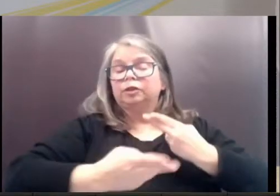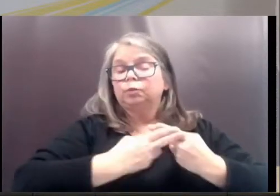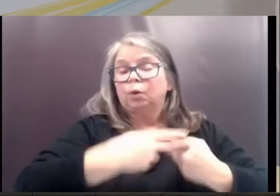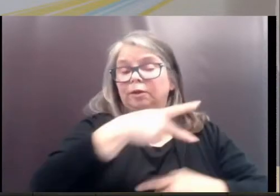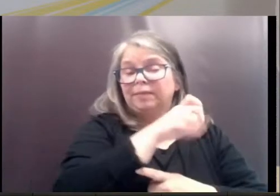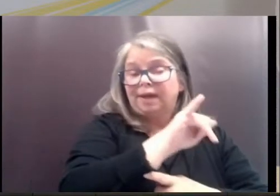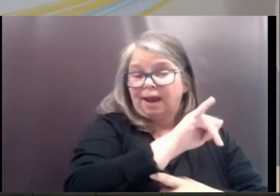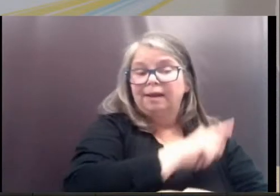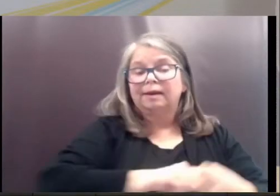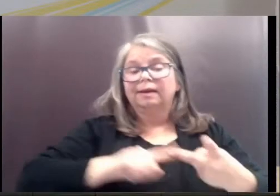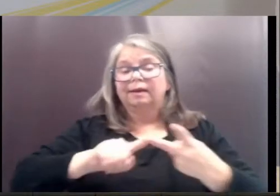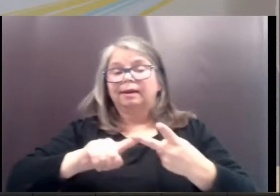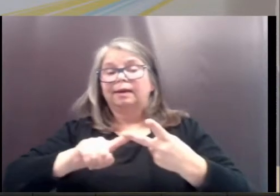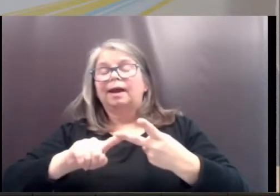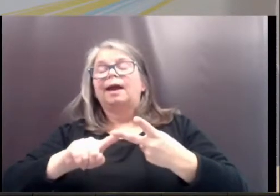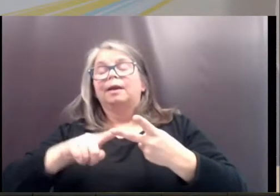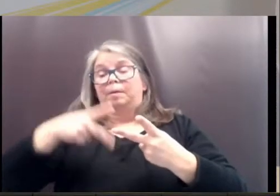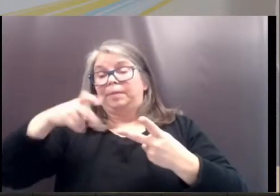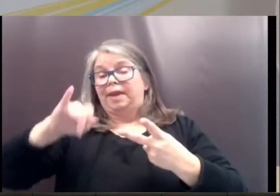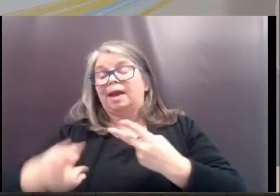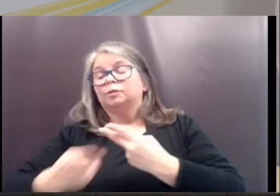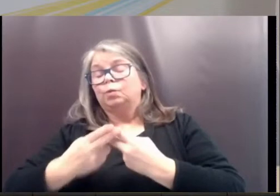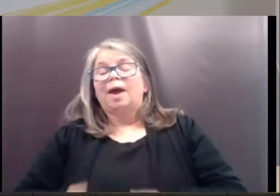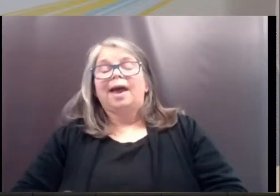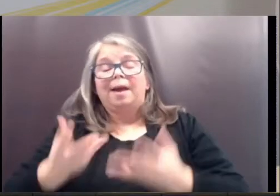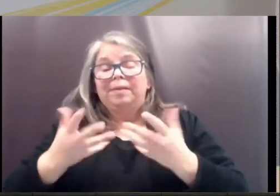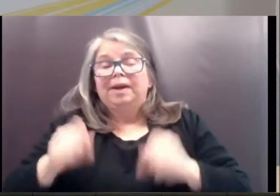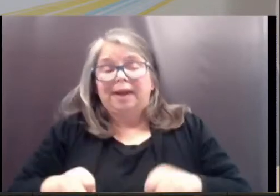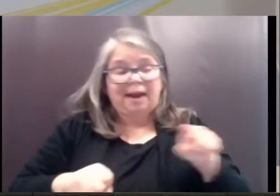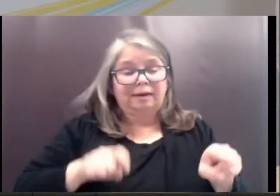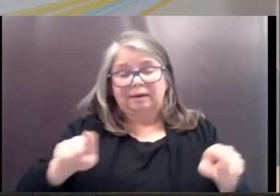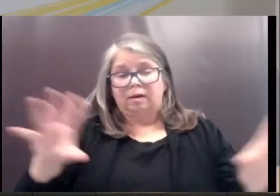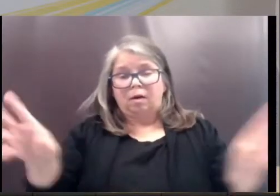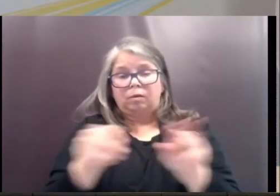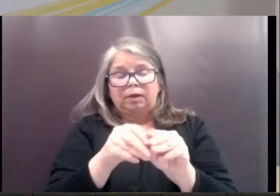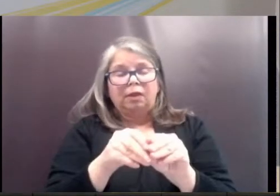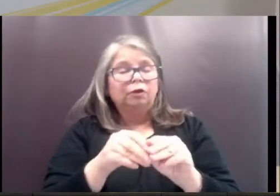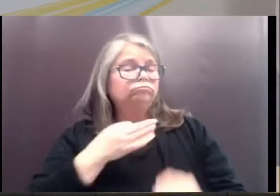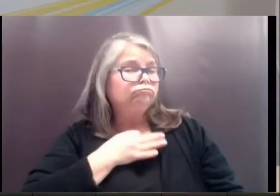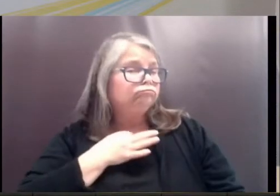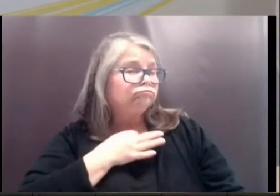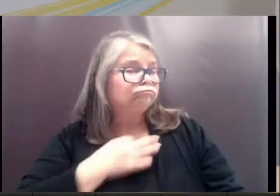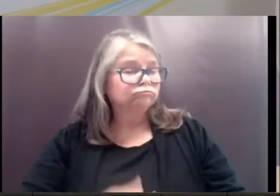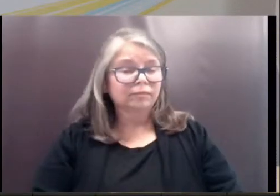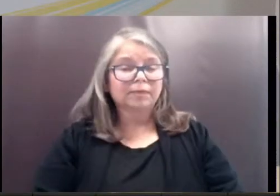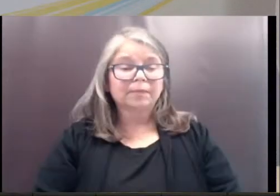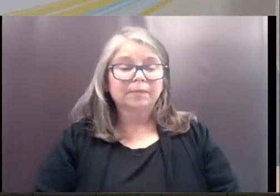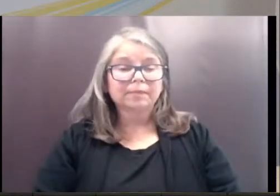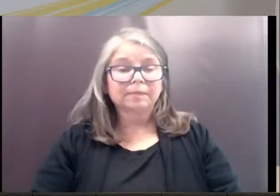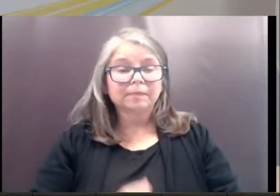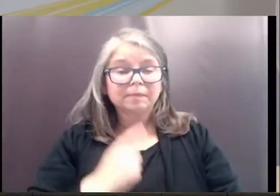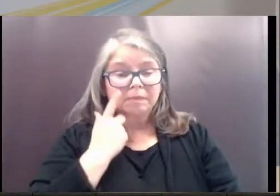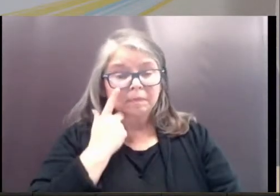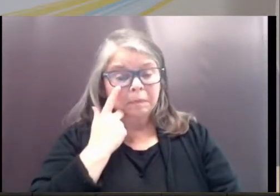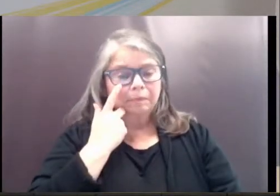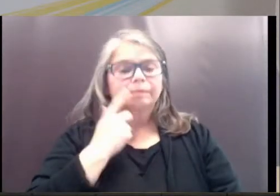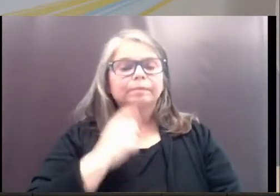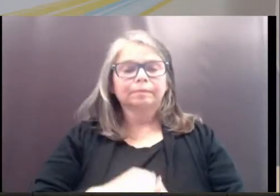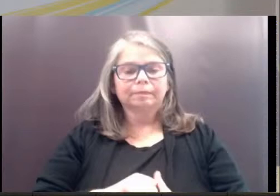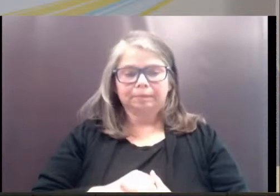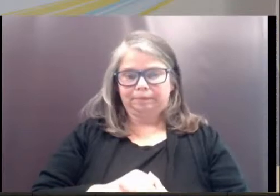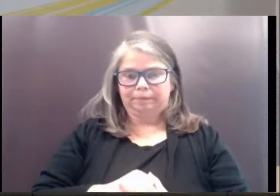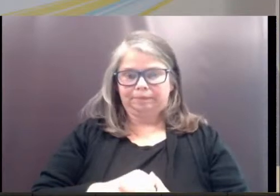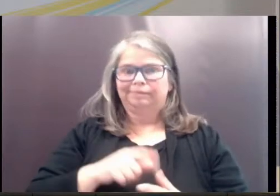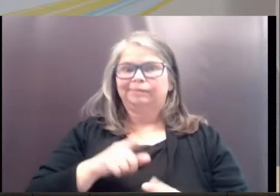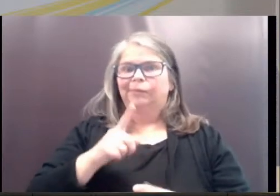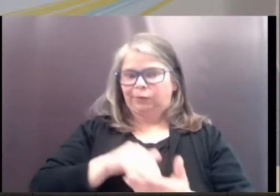in PEI right now at this moment? We have one huge freezer and a